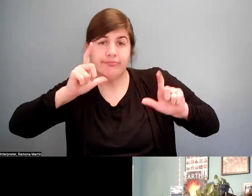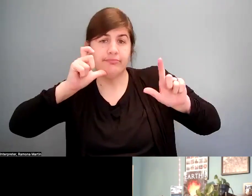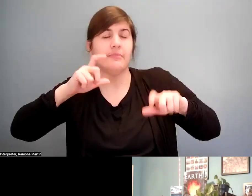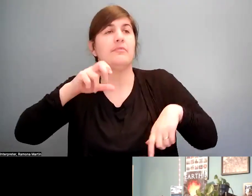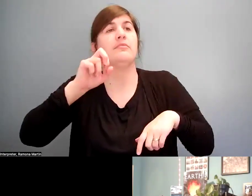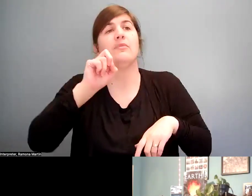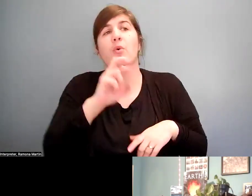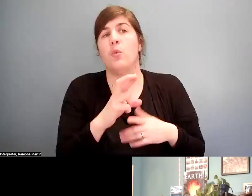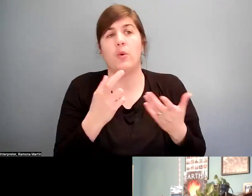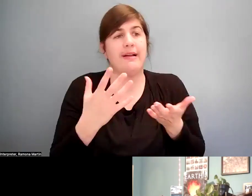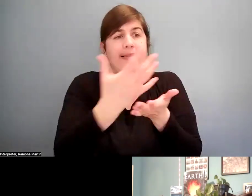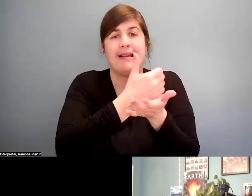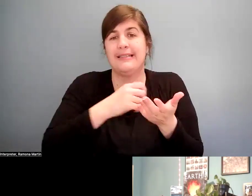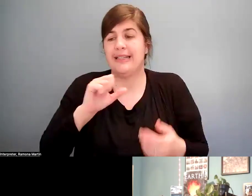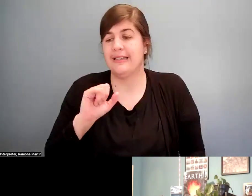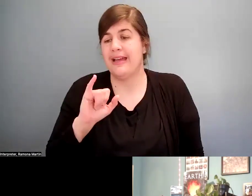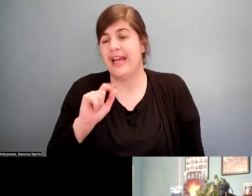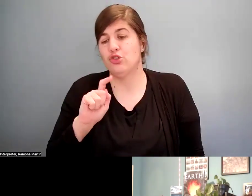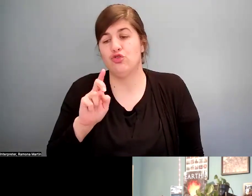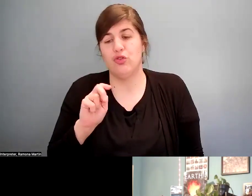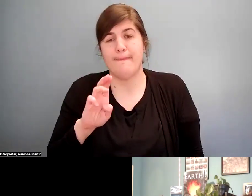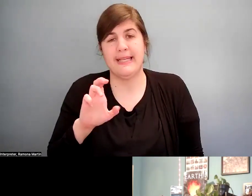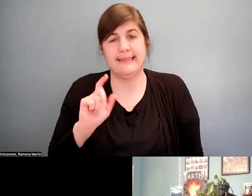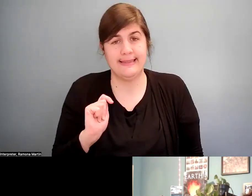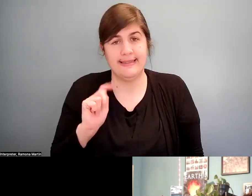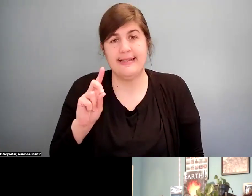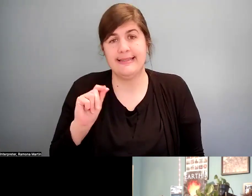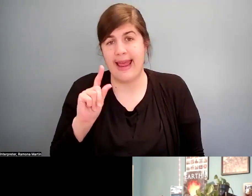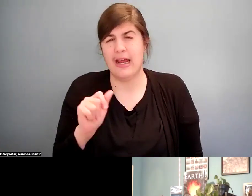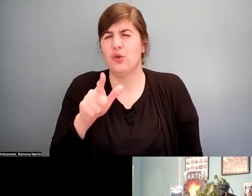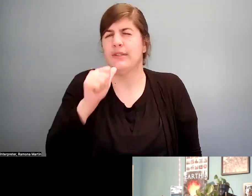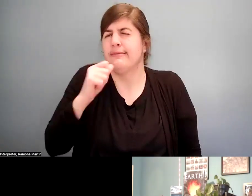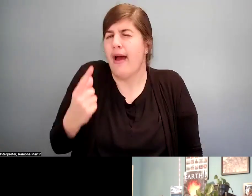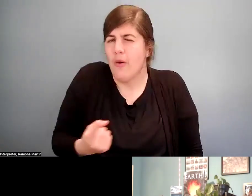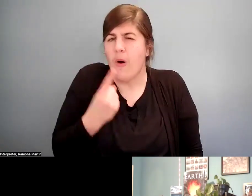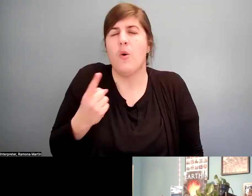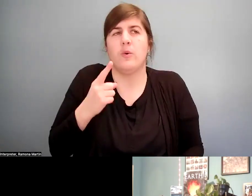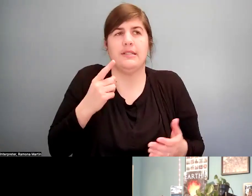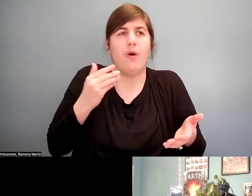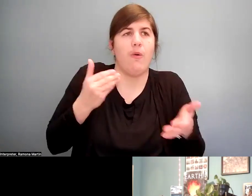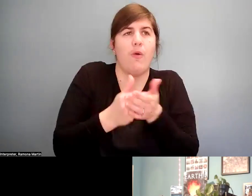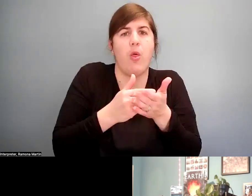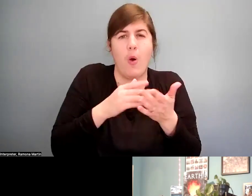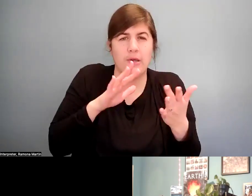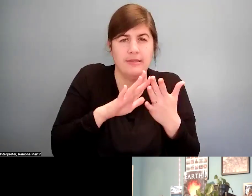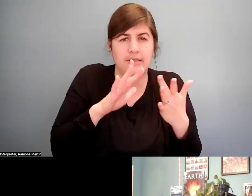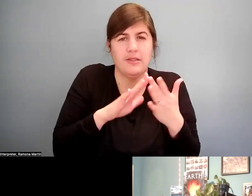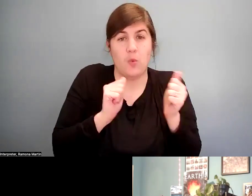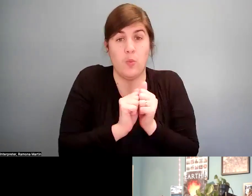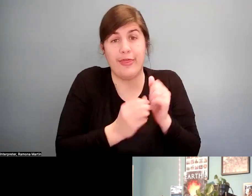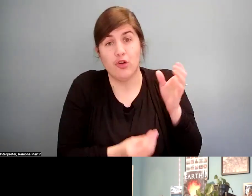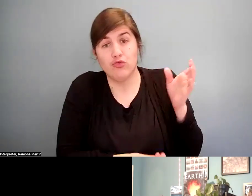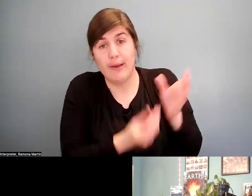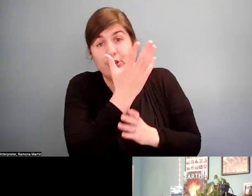you're collecting instrument data. Um, you're not always coming into close contact with the eruptions and the